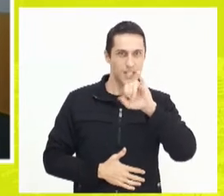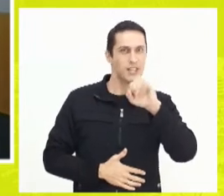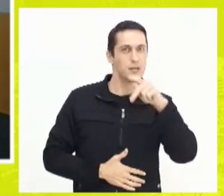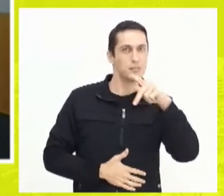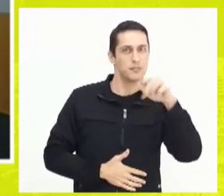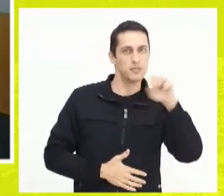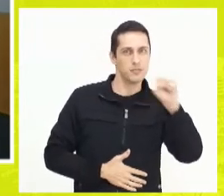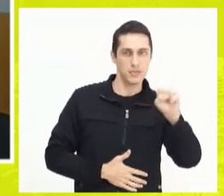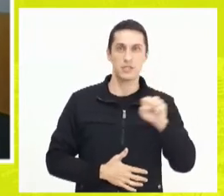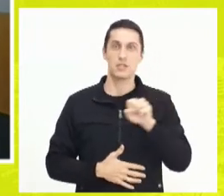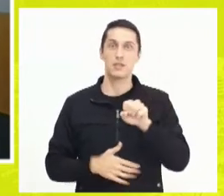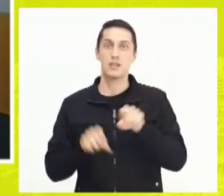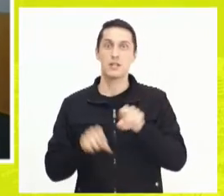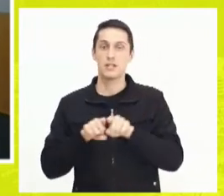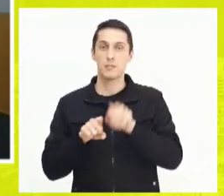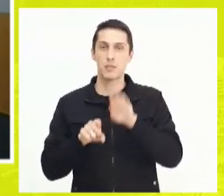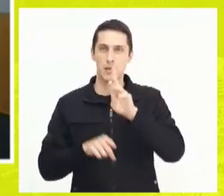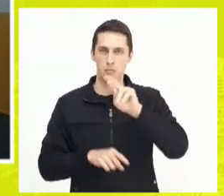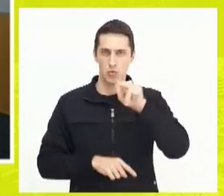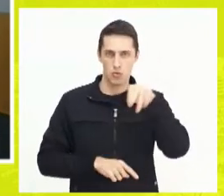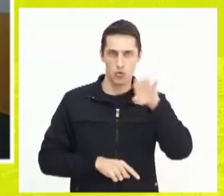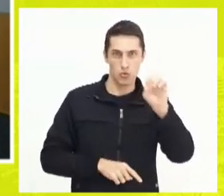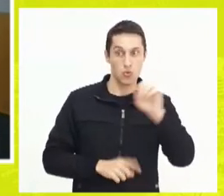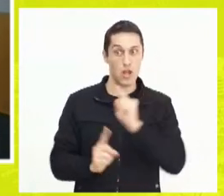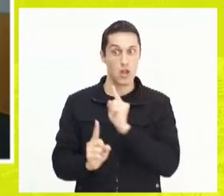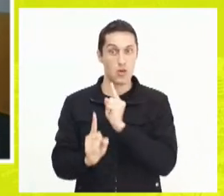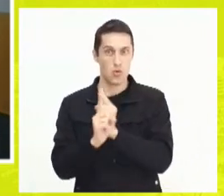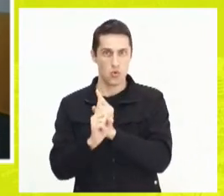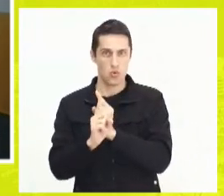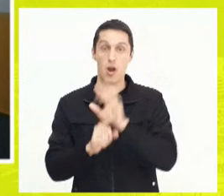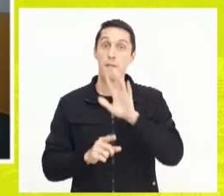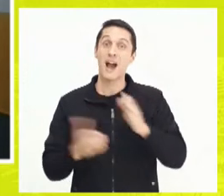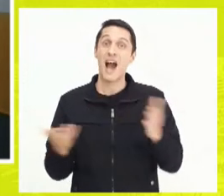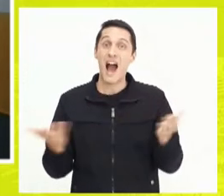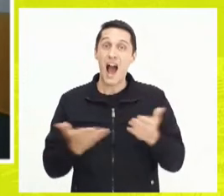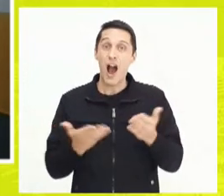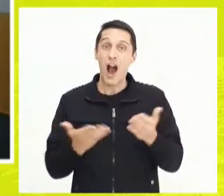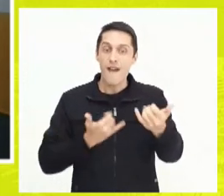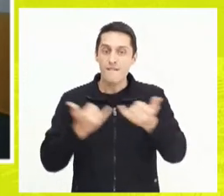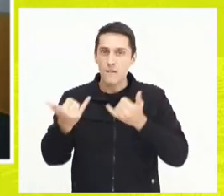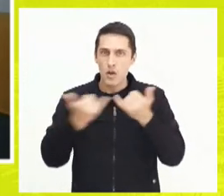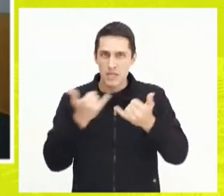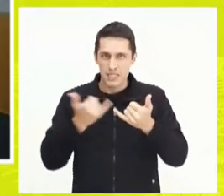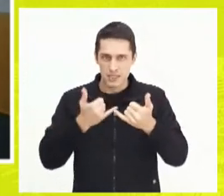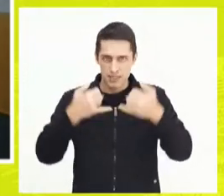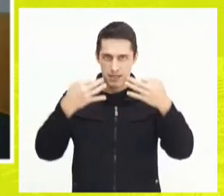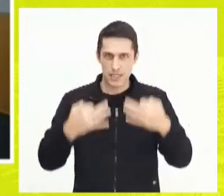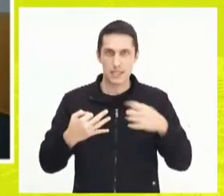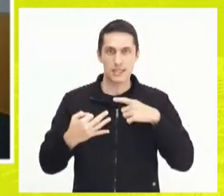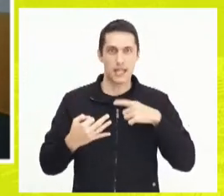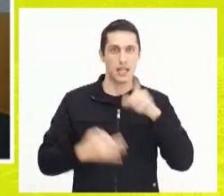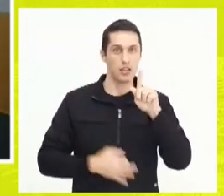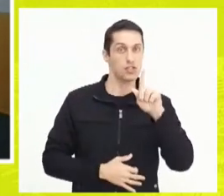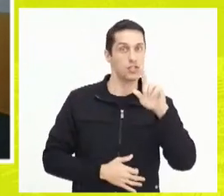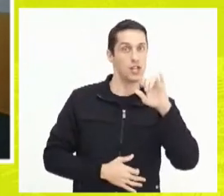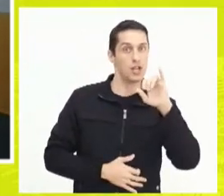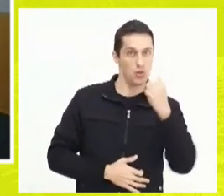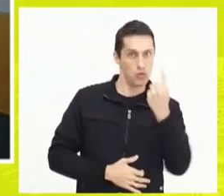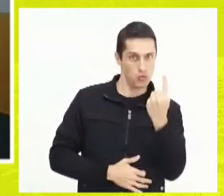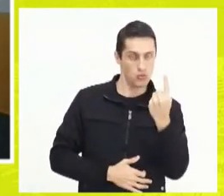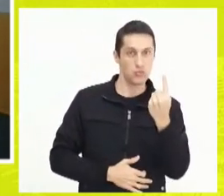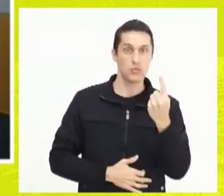were identified what we have of information we just uh